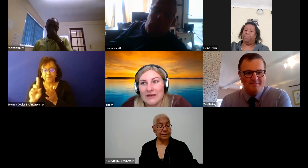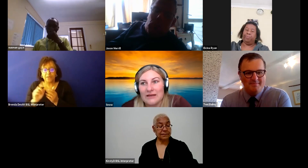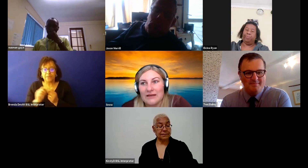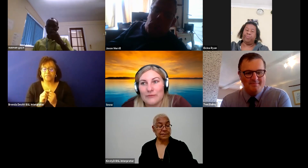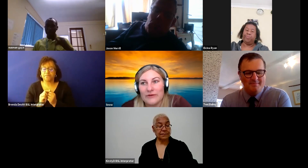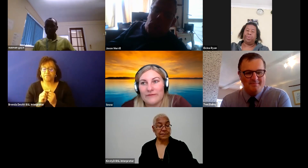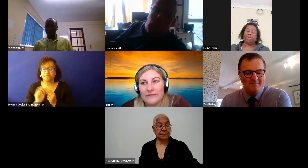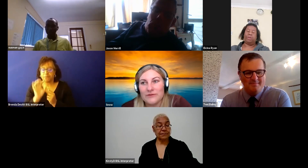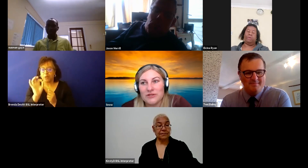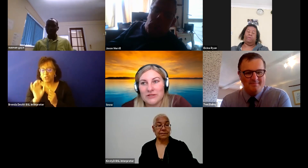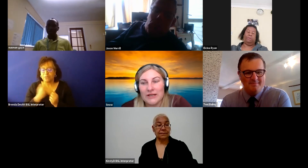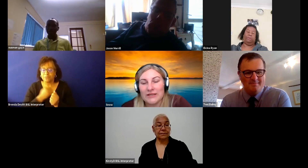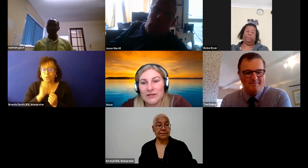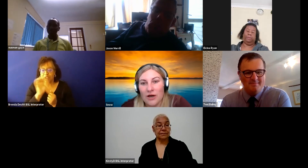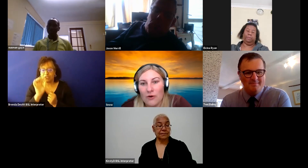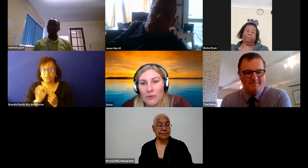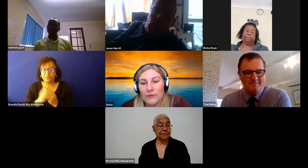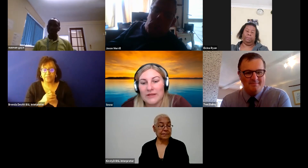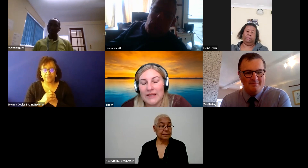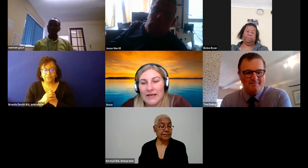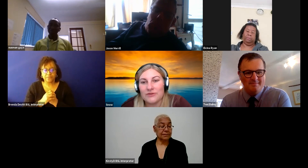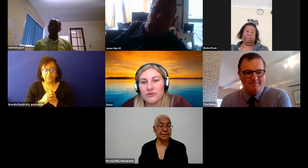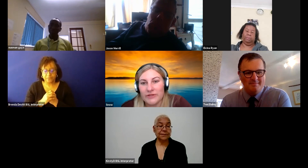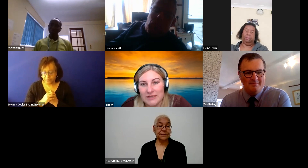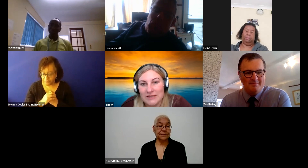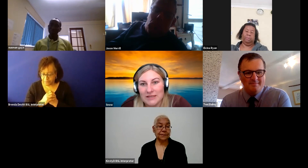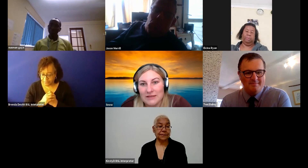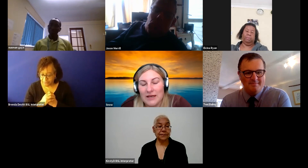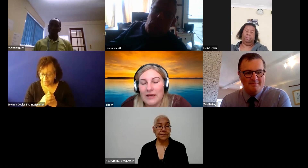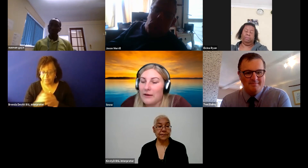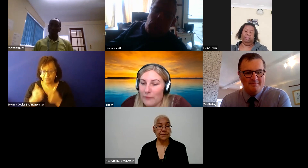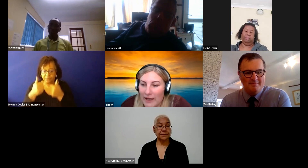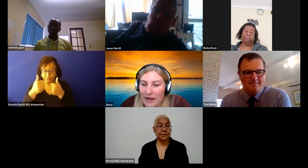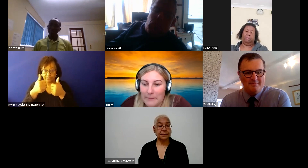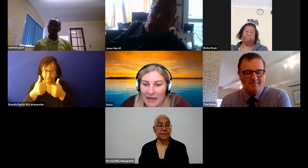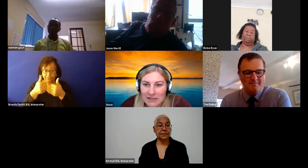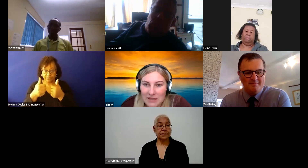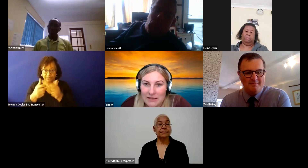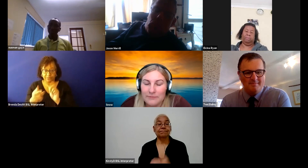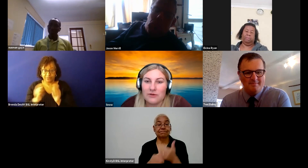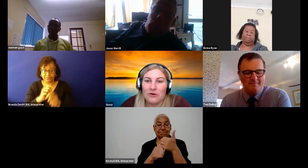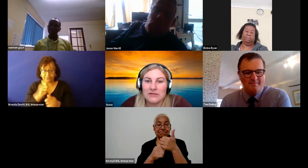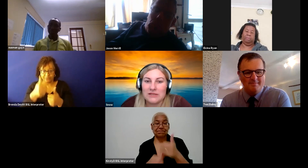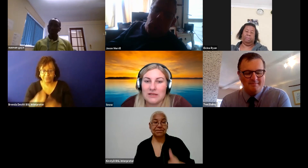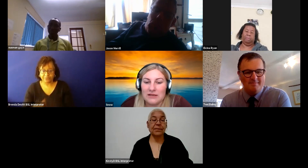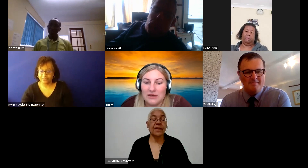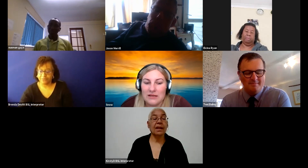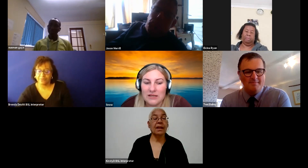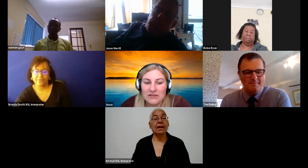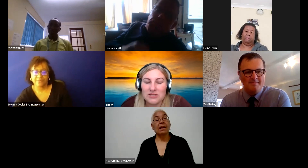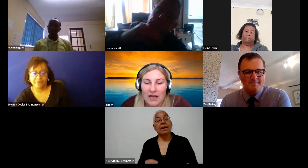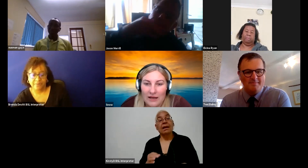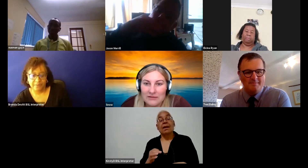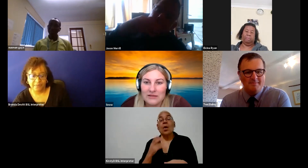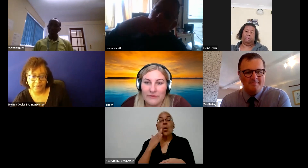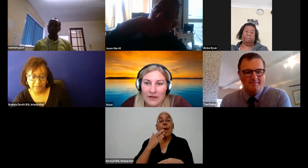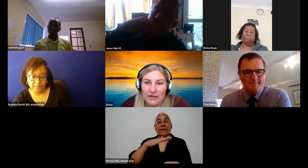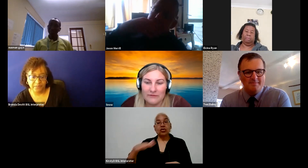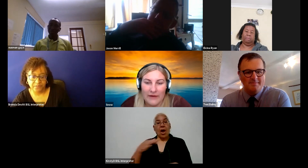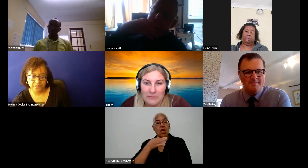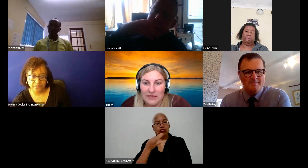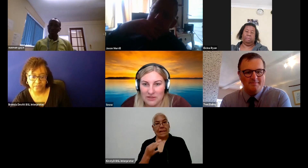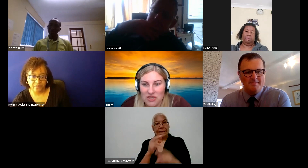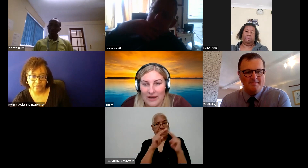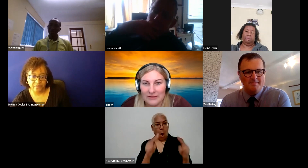dealing with children at home when they are at risk? Why I'm asking, because there is a child,